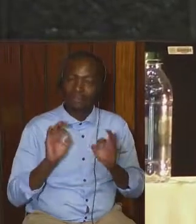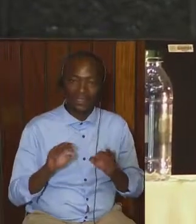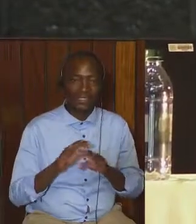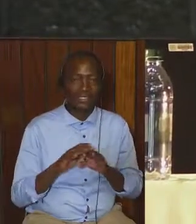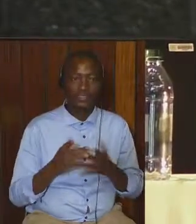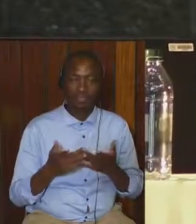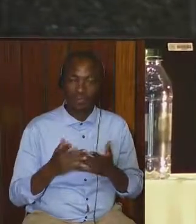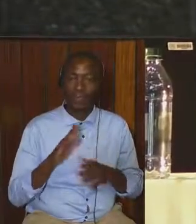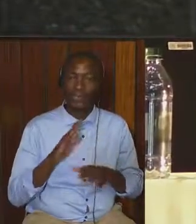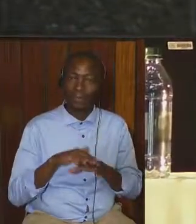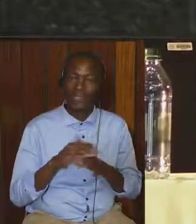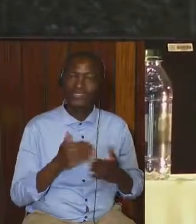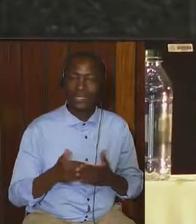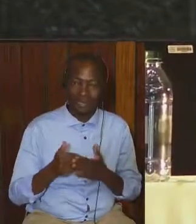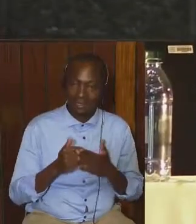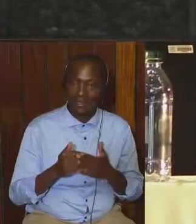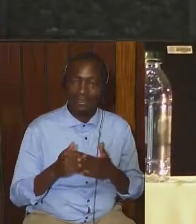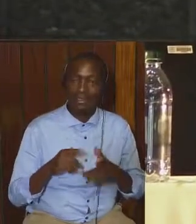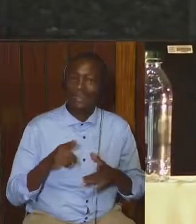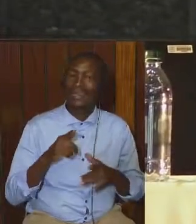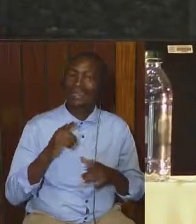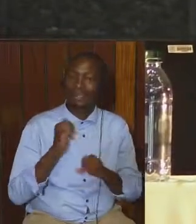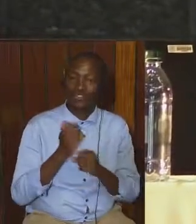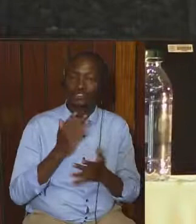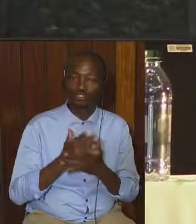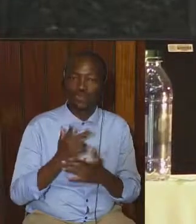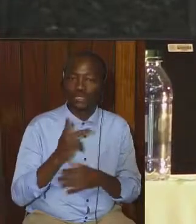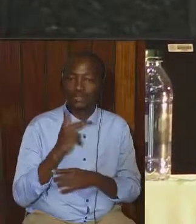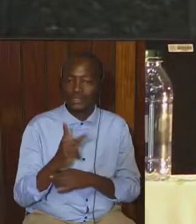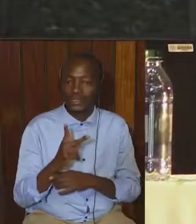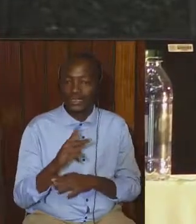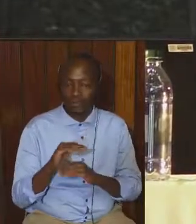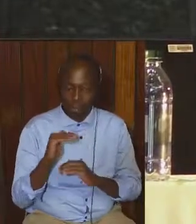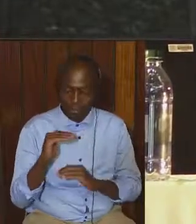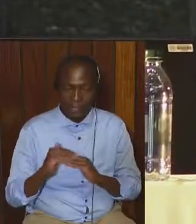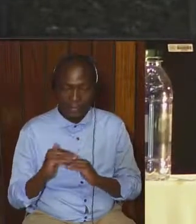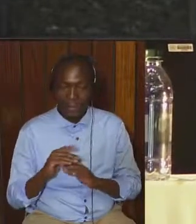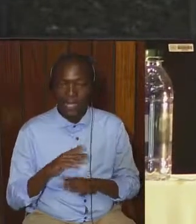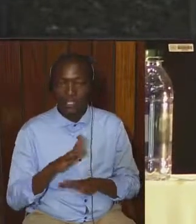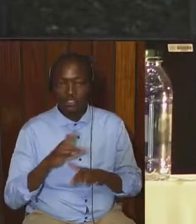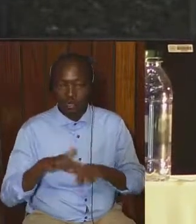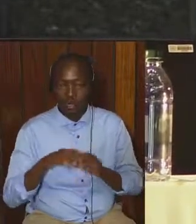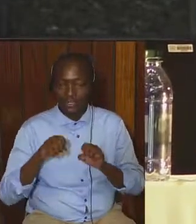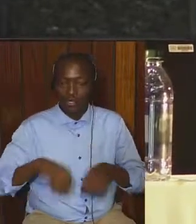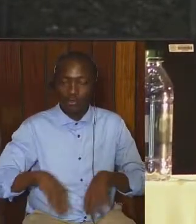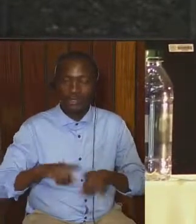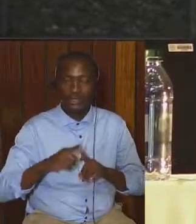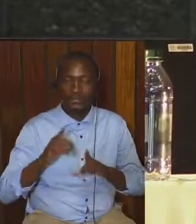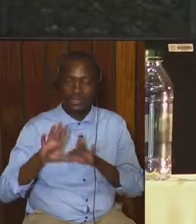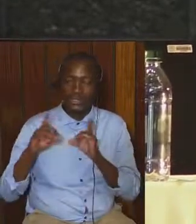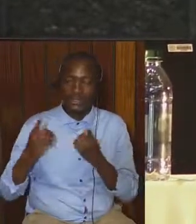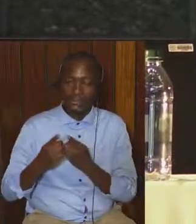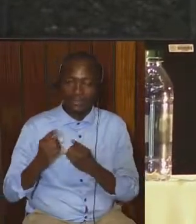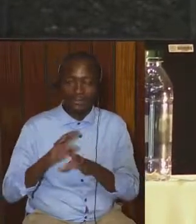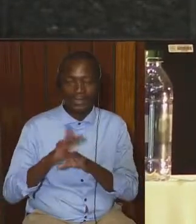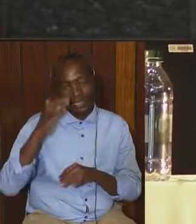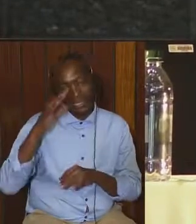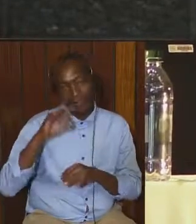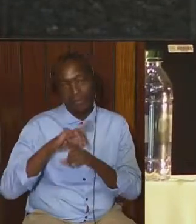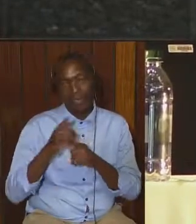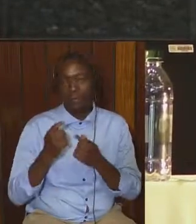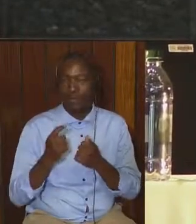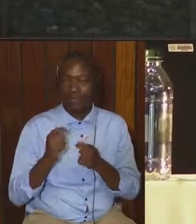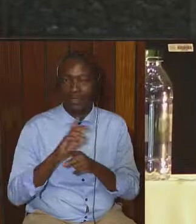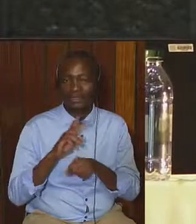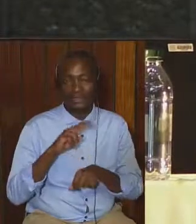care and taking all into consideration and minimizing the losses for the department and the government in terms of funds and